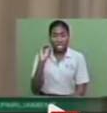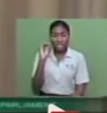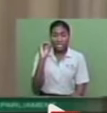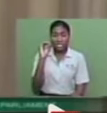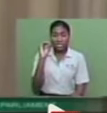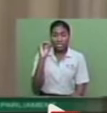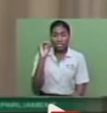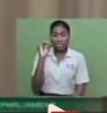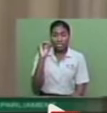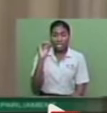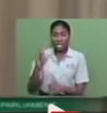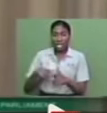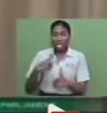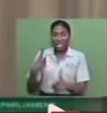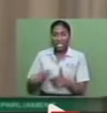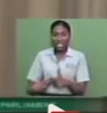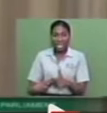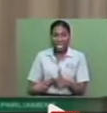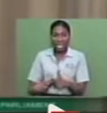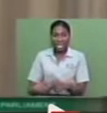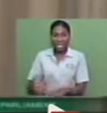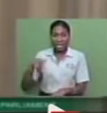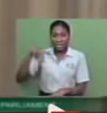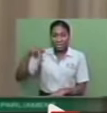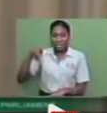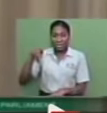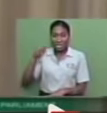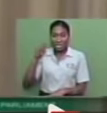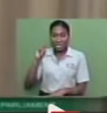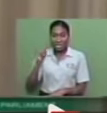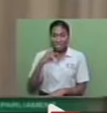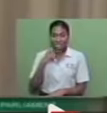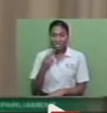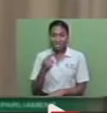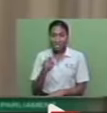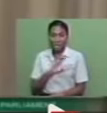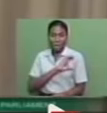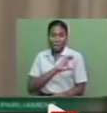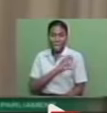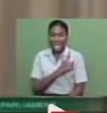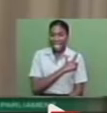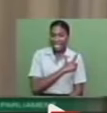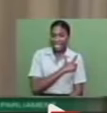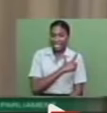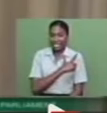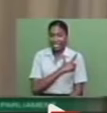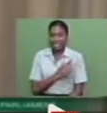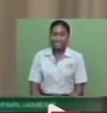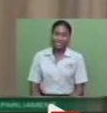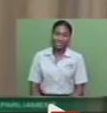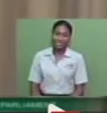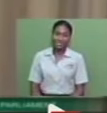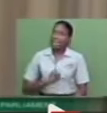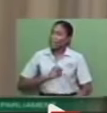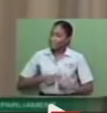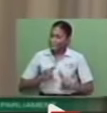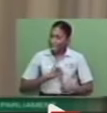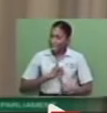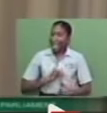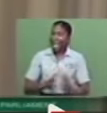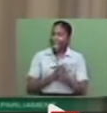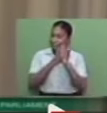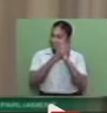police. Or they're lazy and they this and they that. Today I salute the police officers of Trinidad and Tobago for the job they're